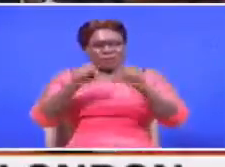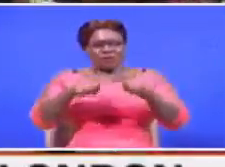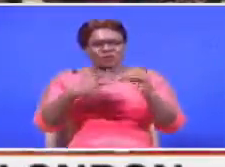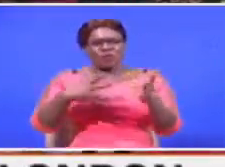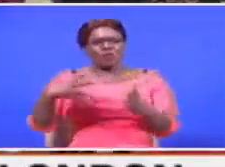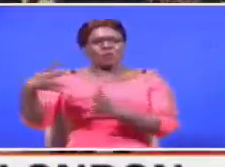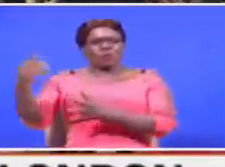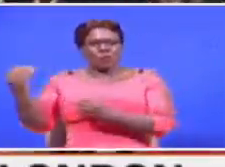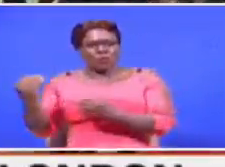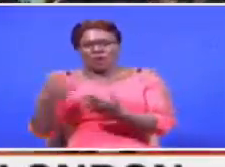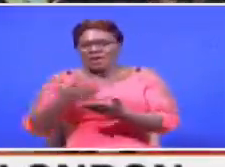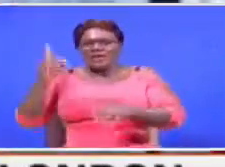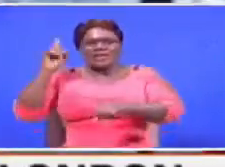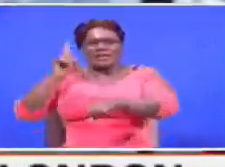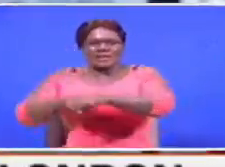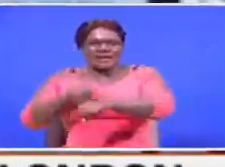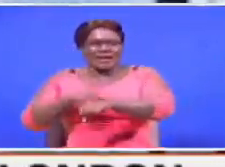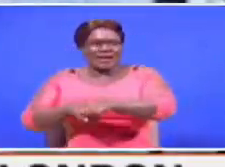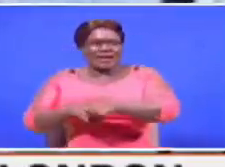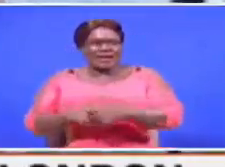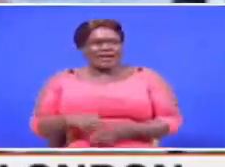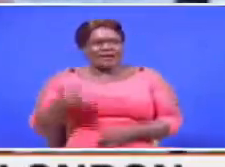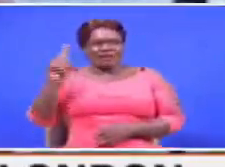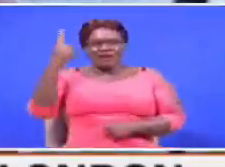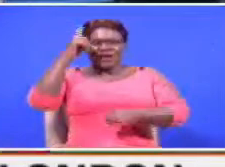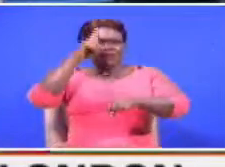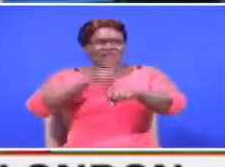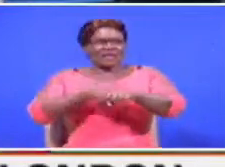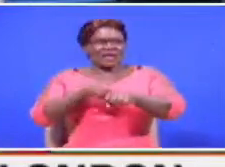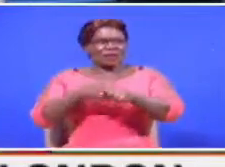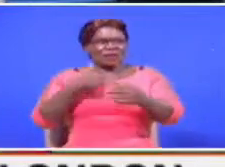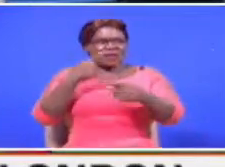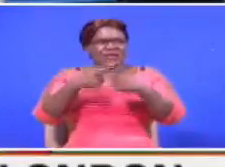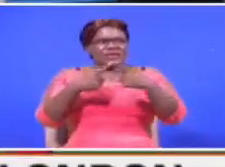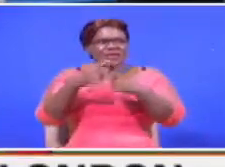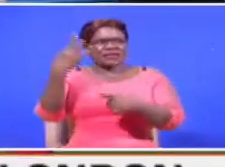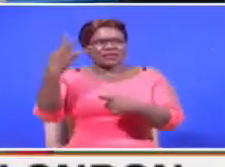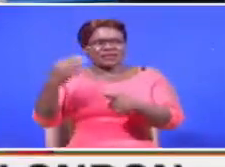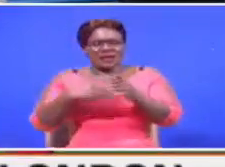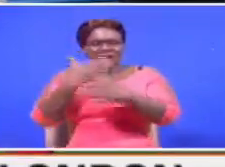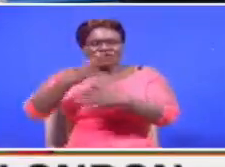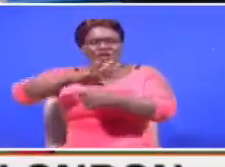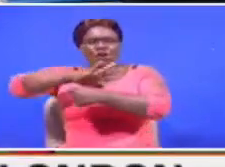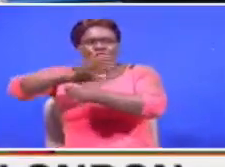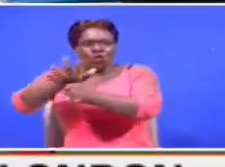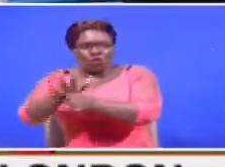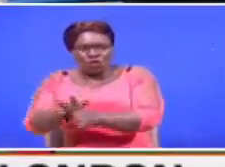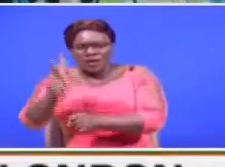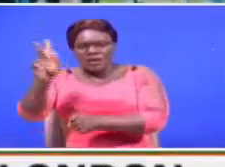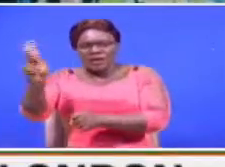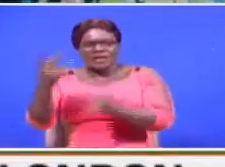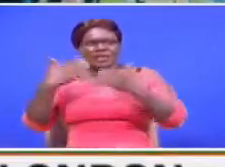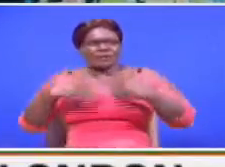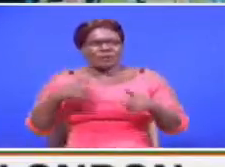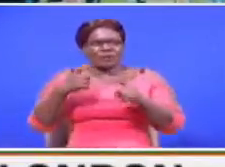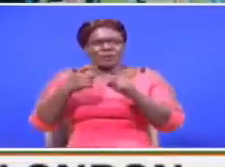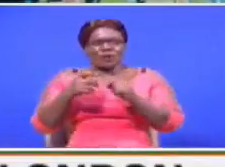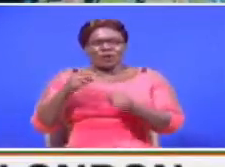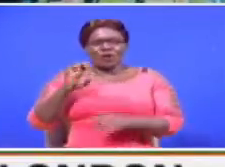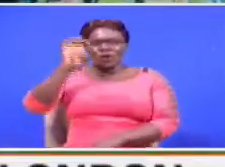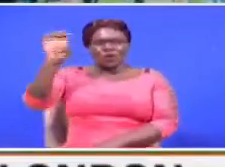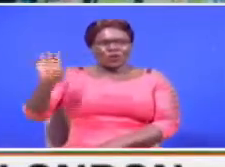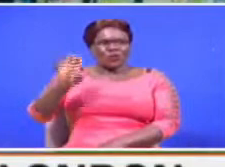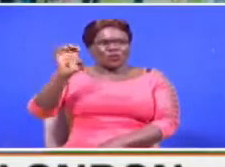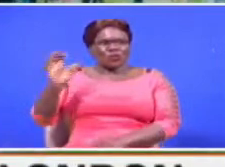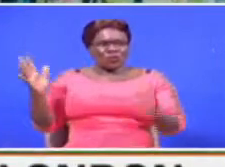away anytime soon. So it's the first time in nearly 3 years since the pandemic that Kenyans from across Europe